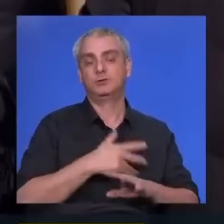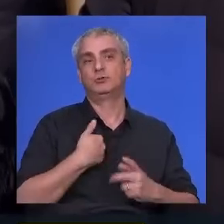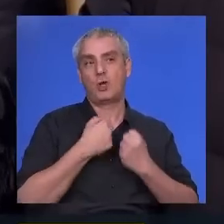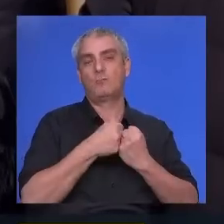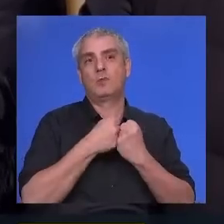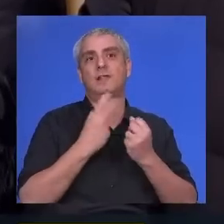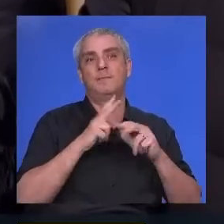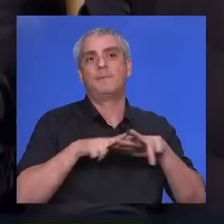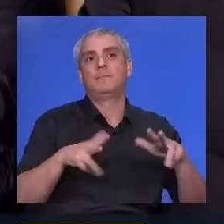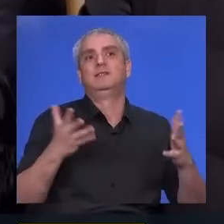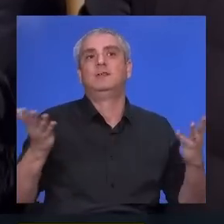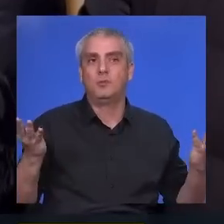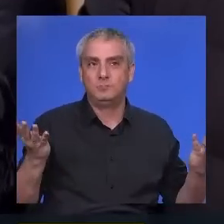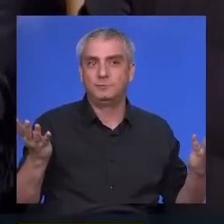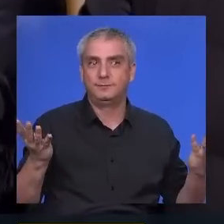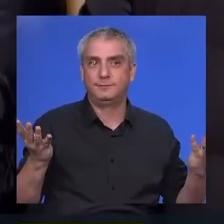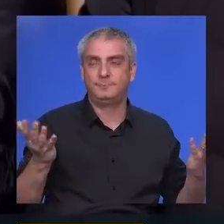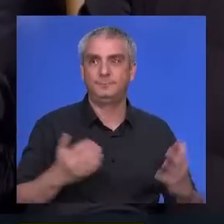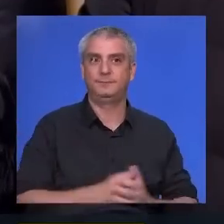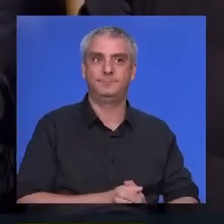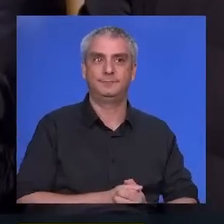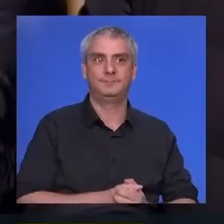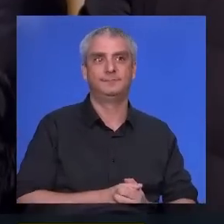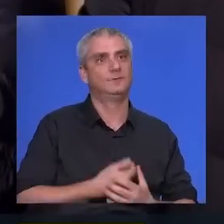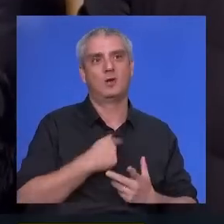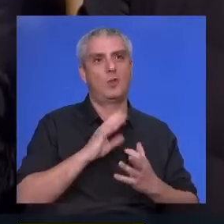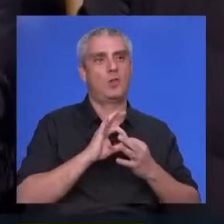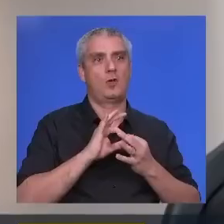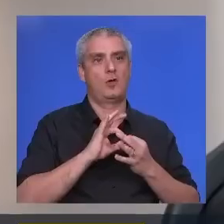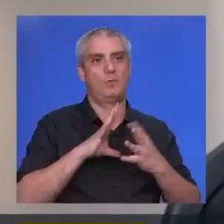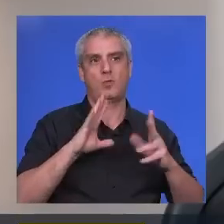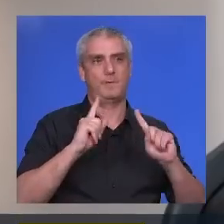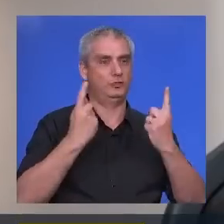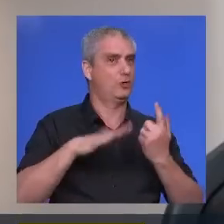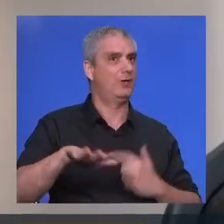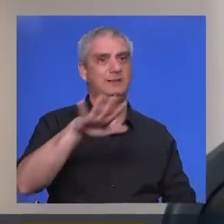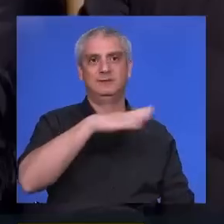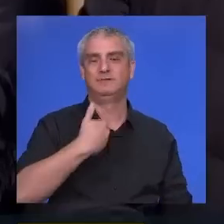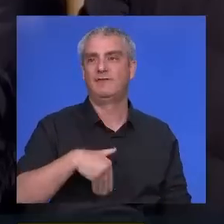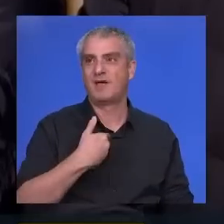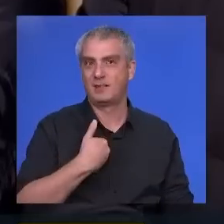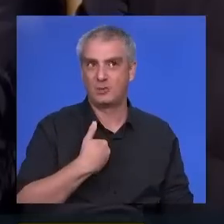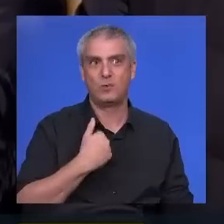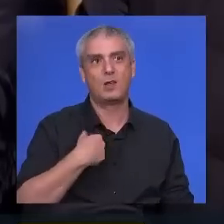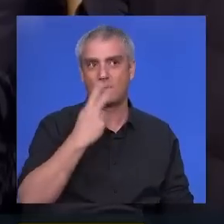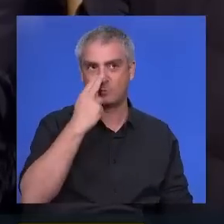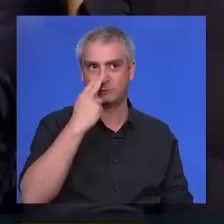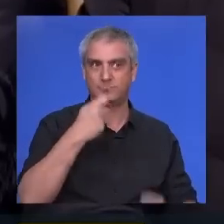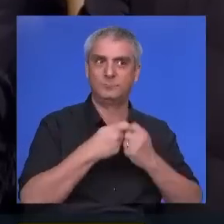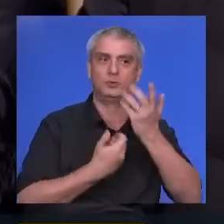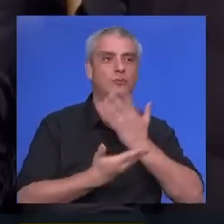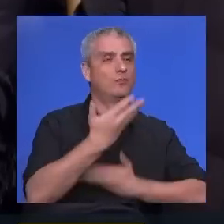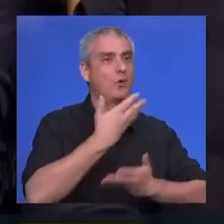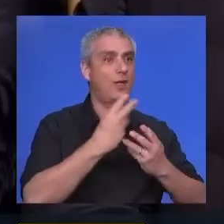confronting reality. We're not disconnected with what's happening around us. We are trying to cooperate through